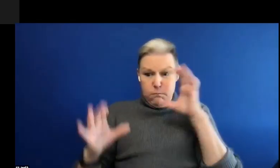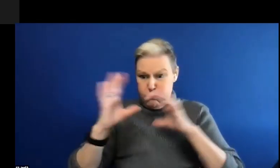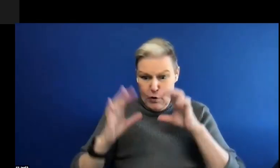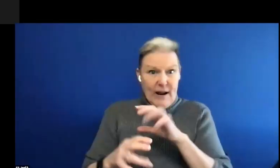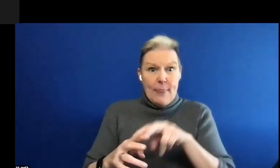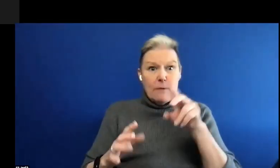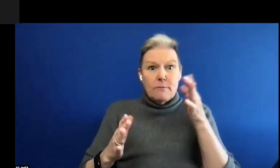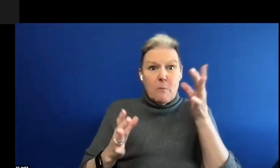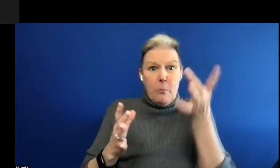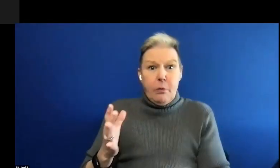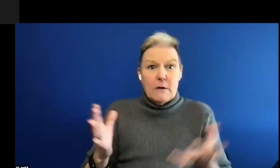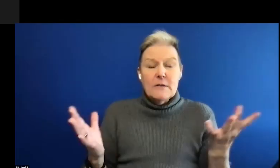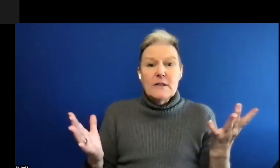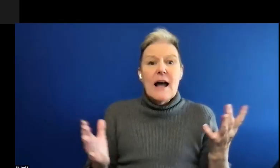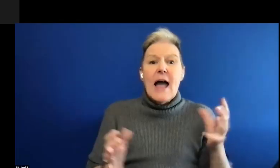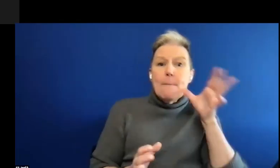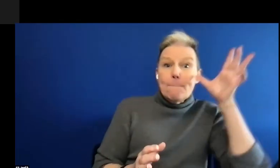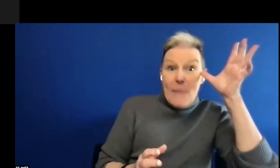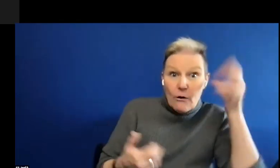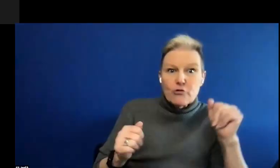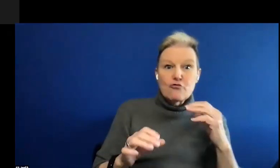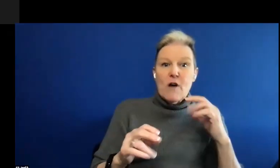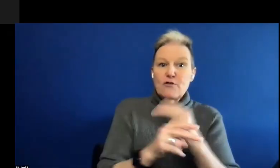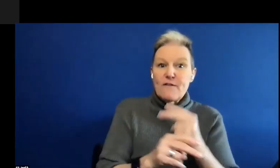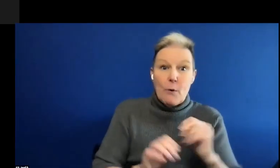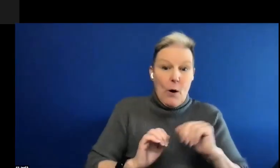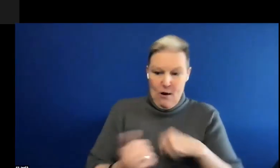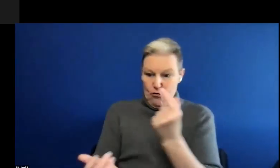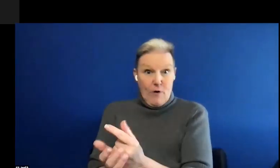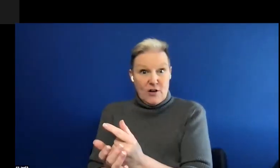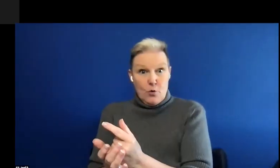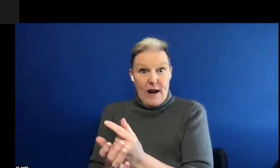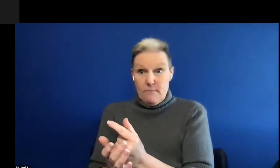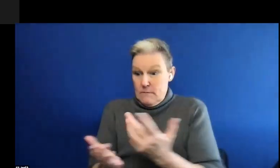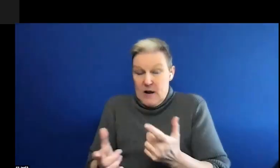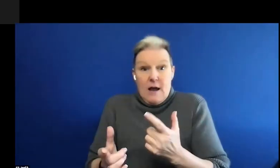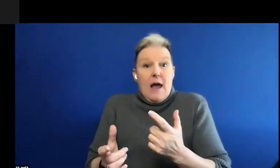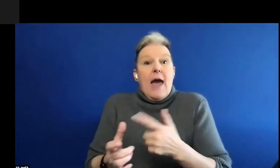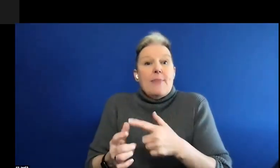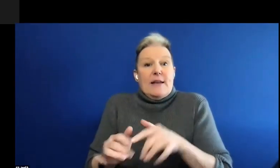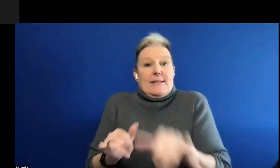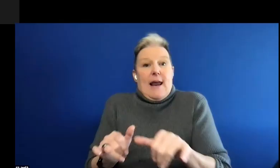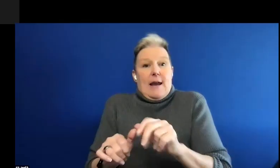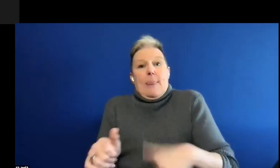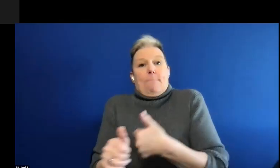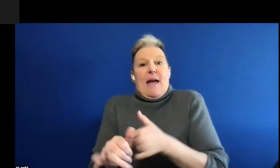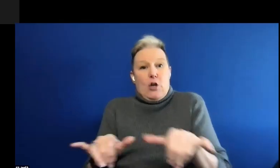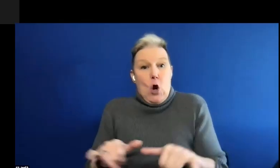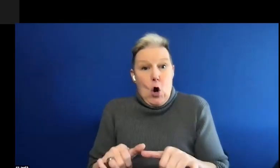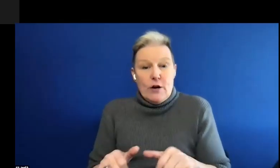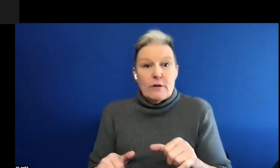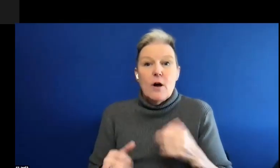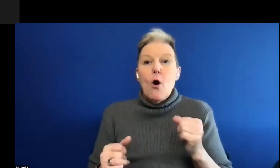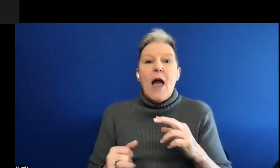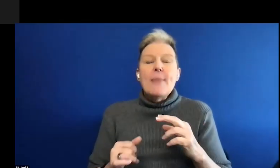their parents are then left trying to figure out how to keep them from just graduating to their sofa or their backyard and being able to find